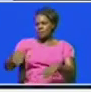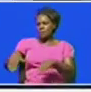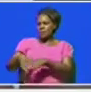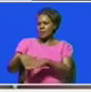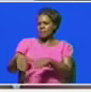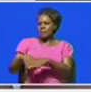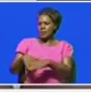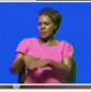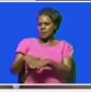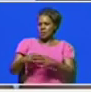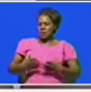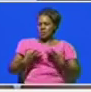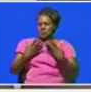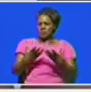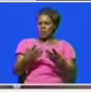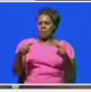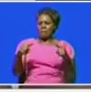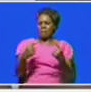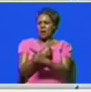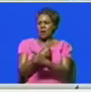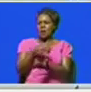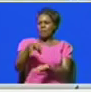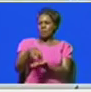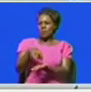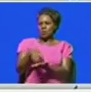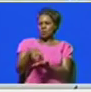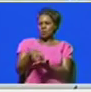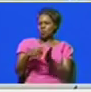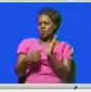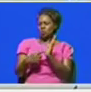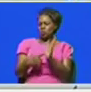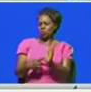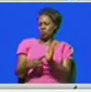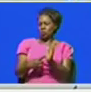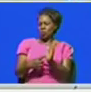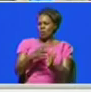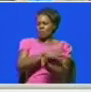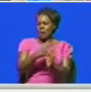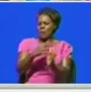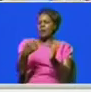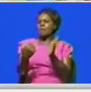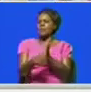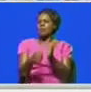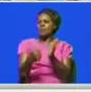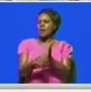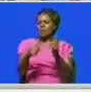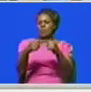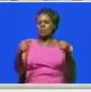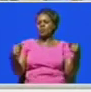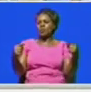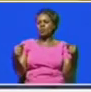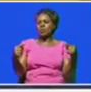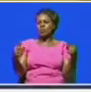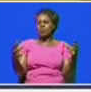parliament have expressed conflicting positions, which portrays a picture of power intrigues bedeviling the opposition